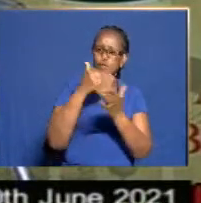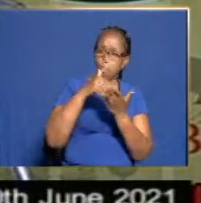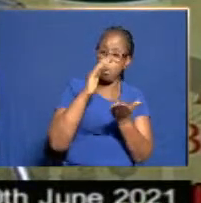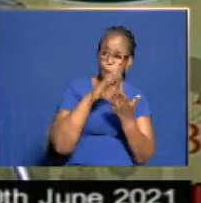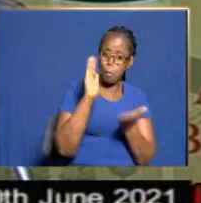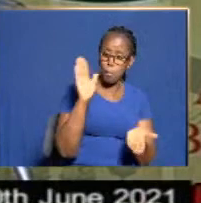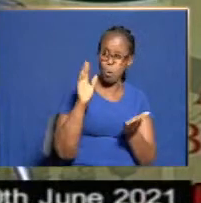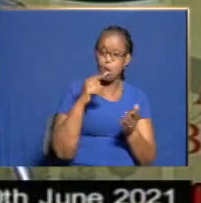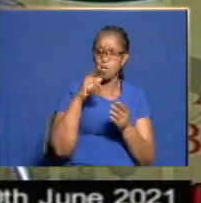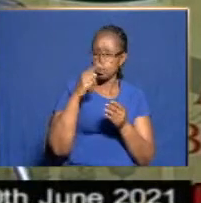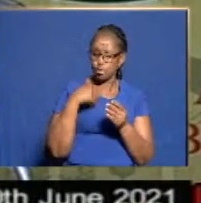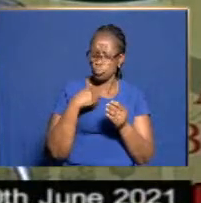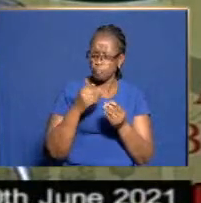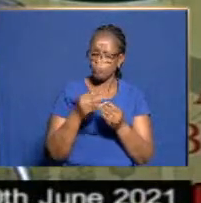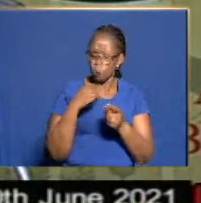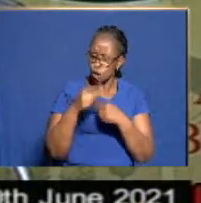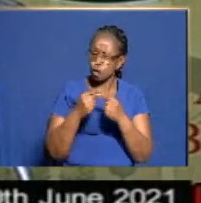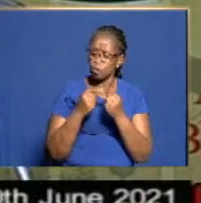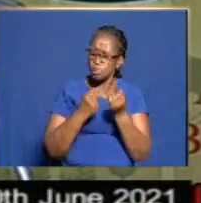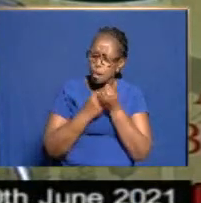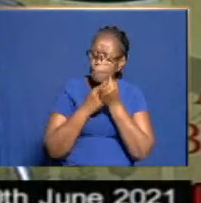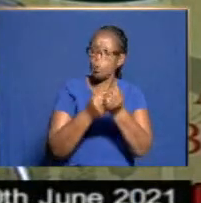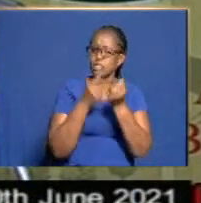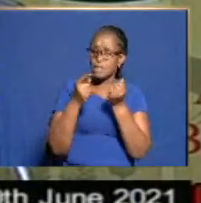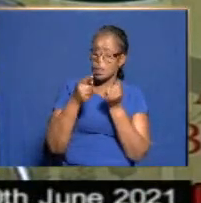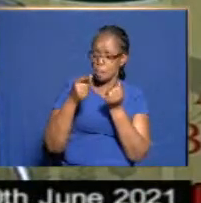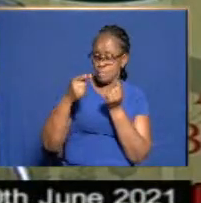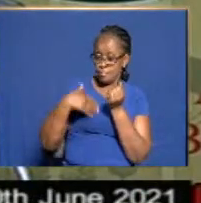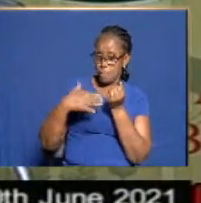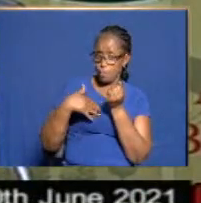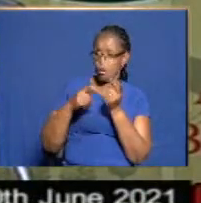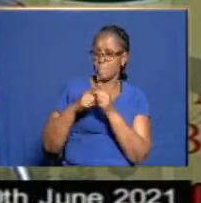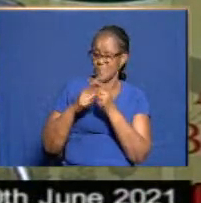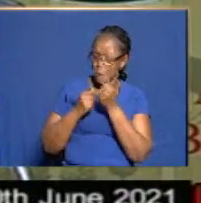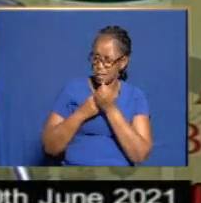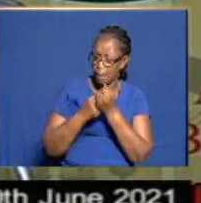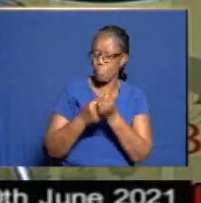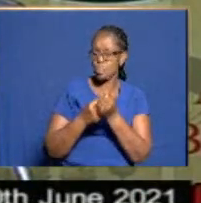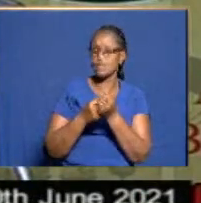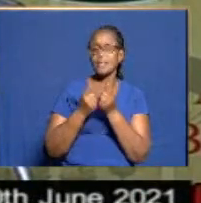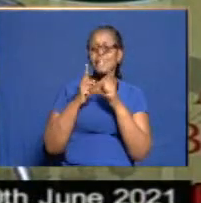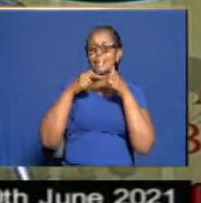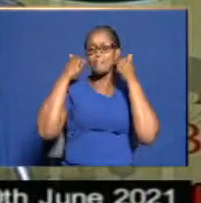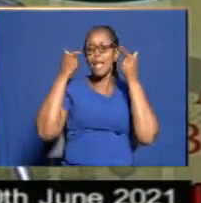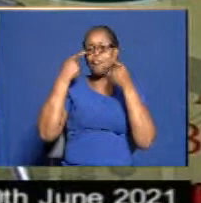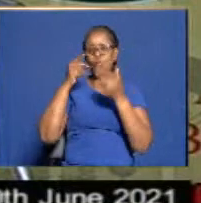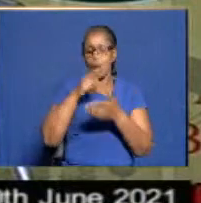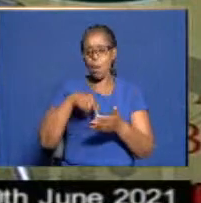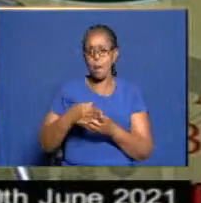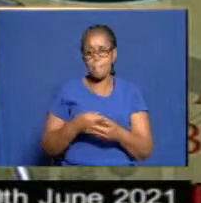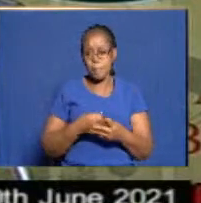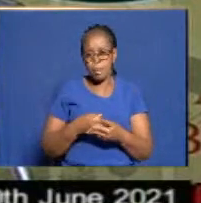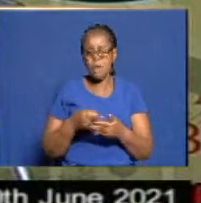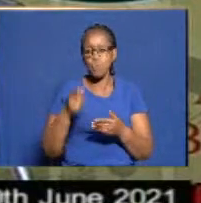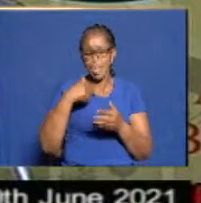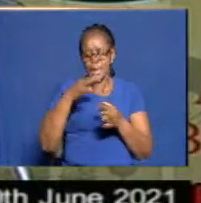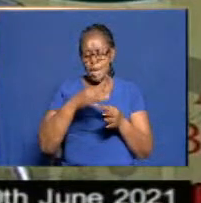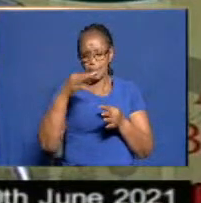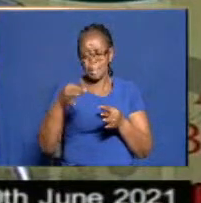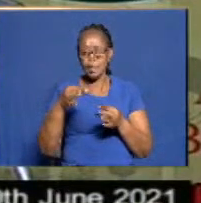to nurture the growth of this industry and to continue sustaining the smiles of our babies, we have agreed to extend the duty-free importation